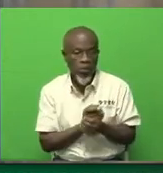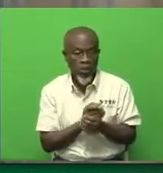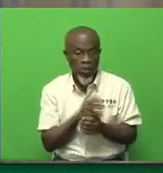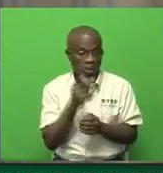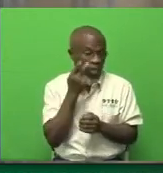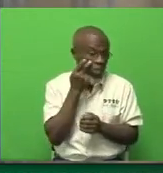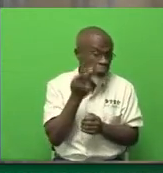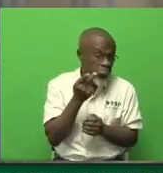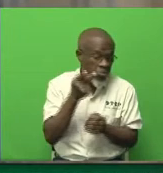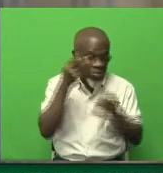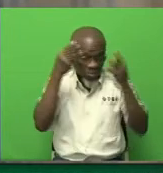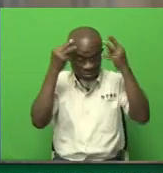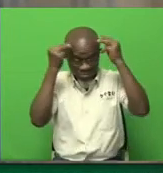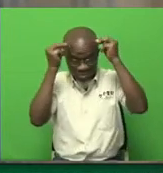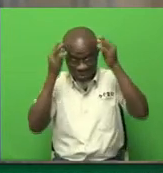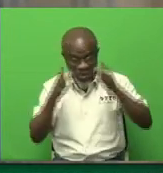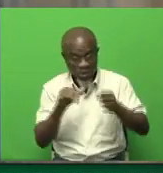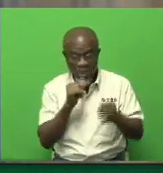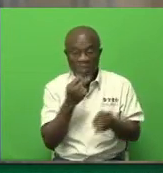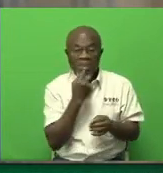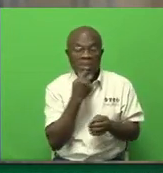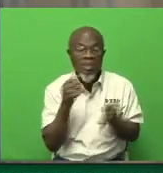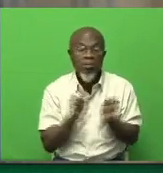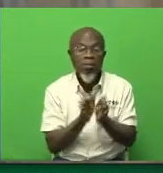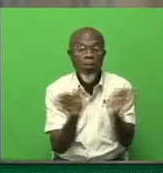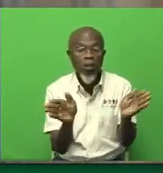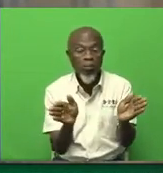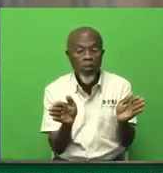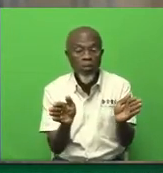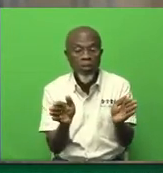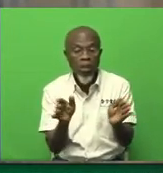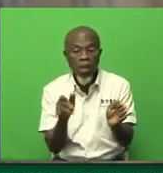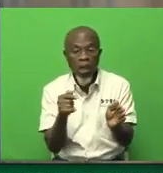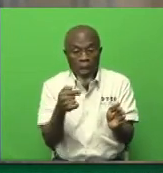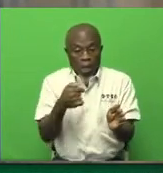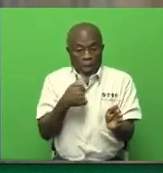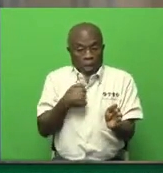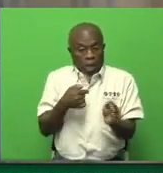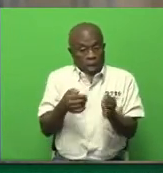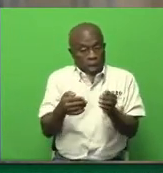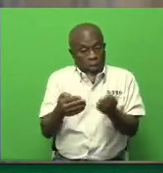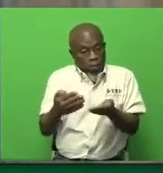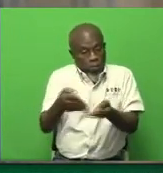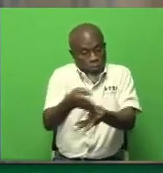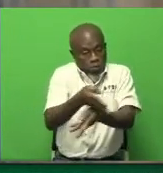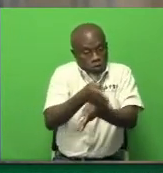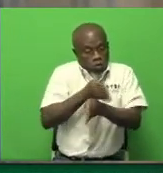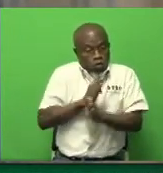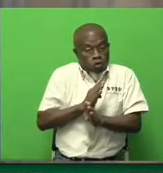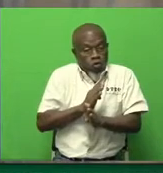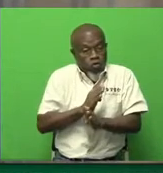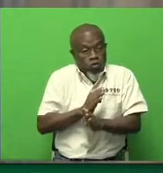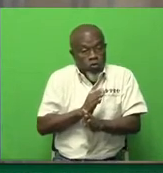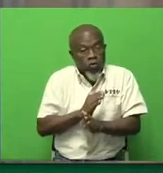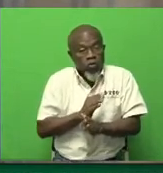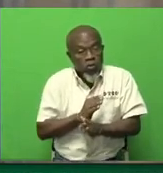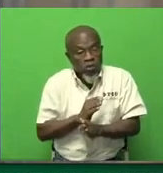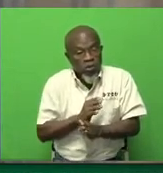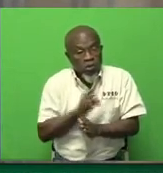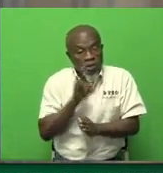not to tell the population that he had in fact borrowed 7.3 billion dollars in fiscal